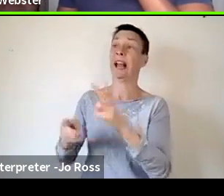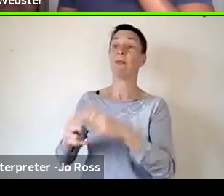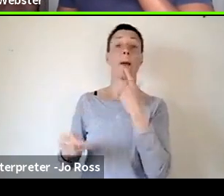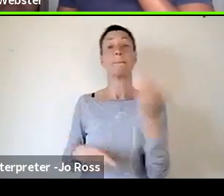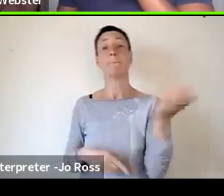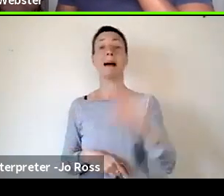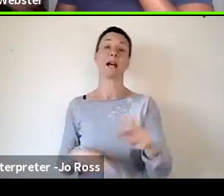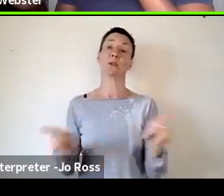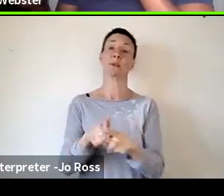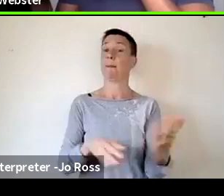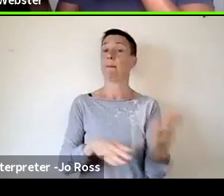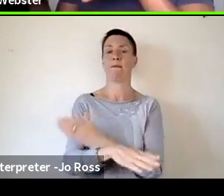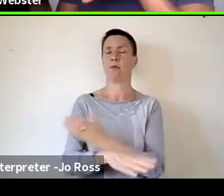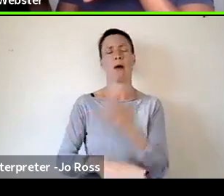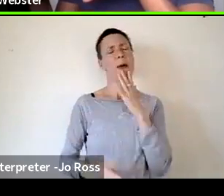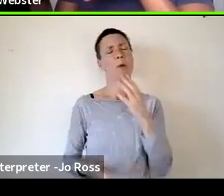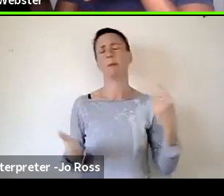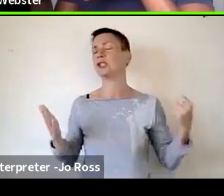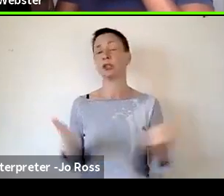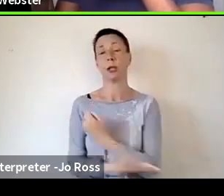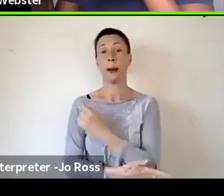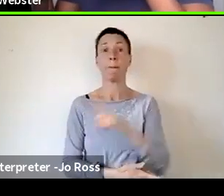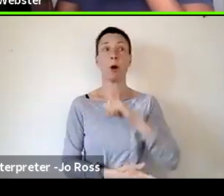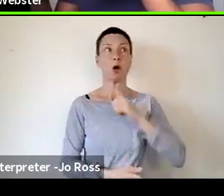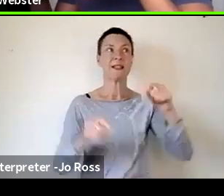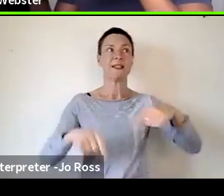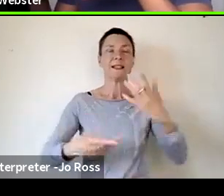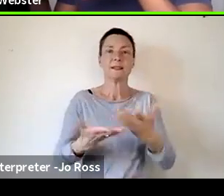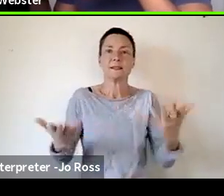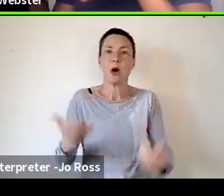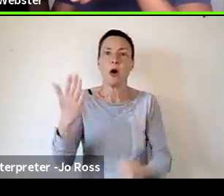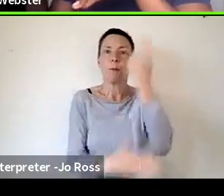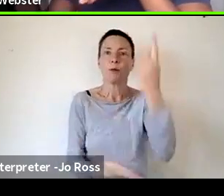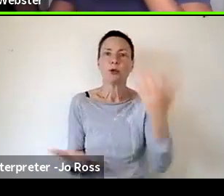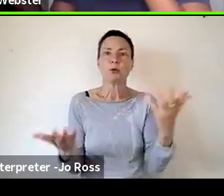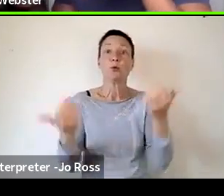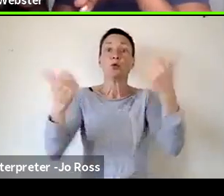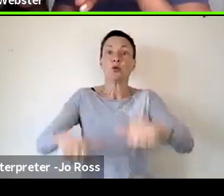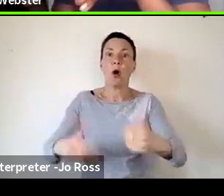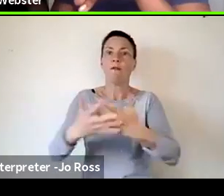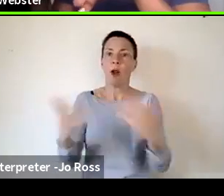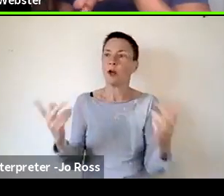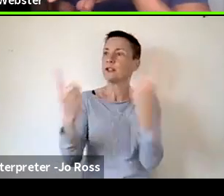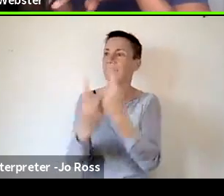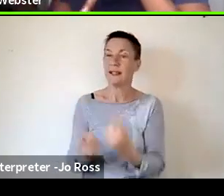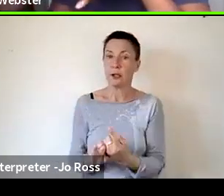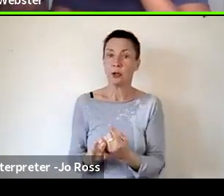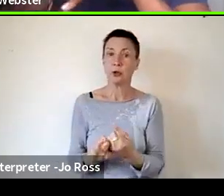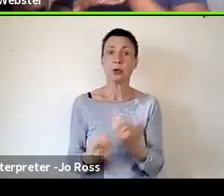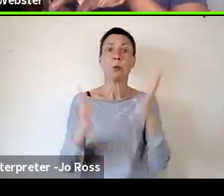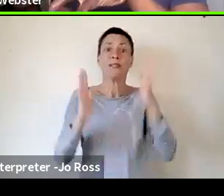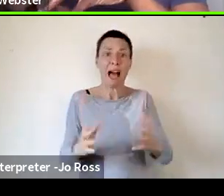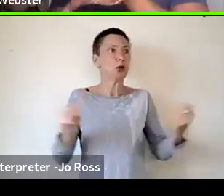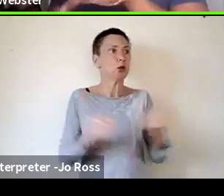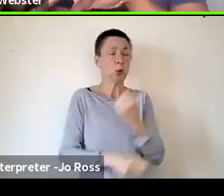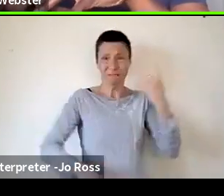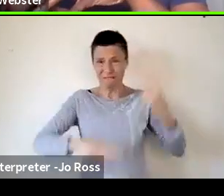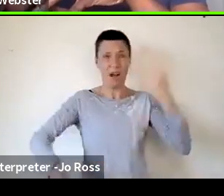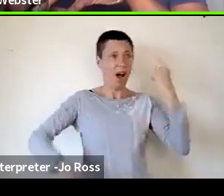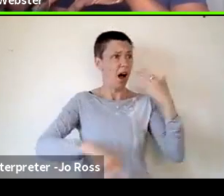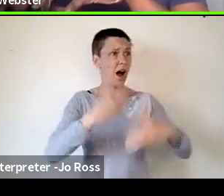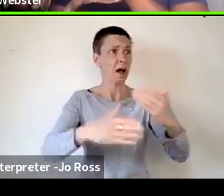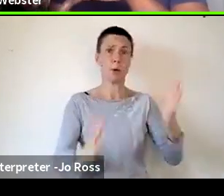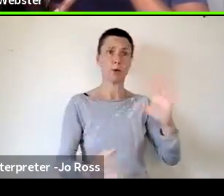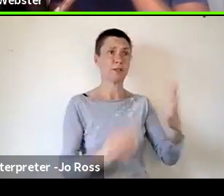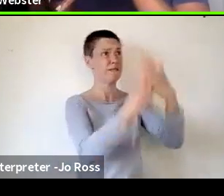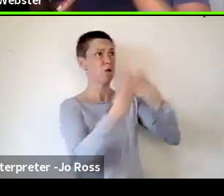was before, because we've been given a real opportunity here to solve a lot of issues, and we've had to do it at speed because we've been forced